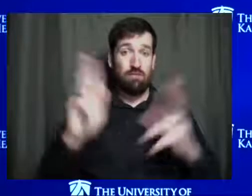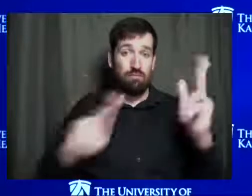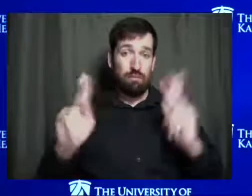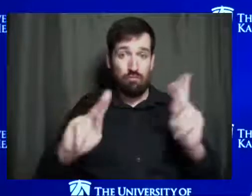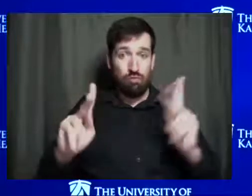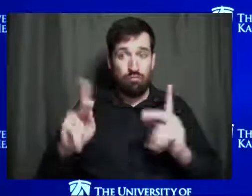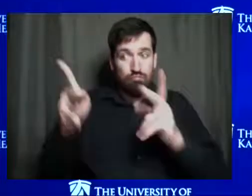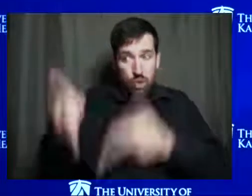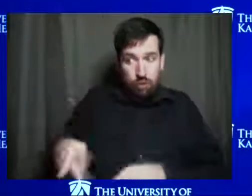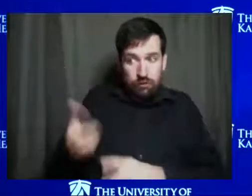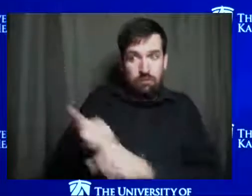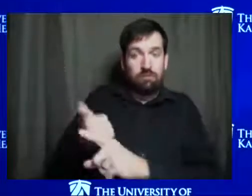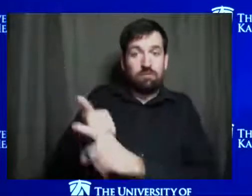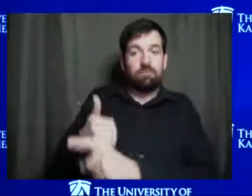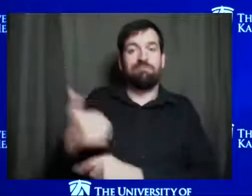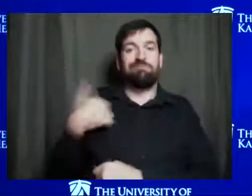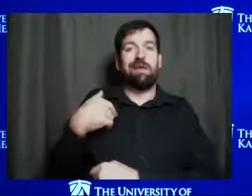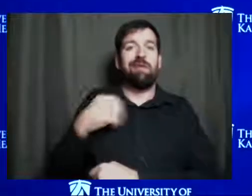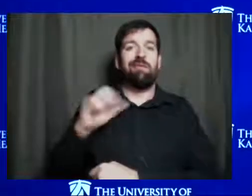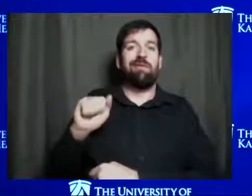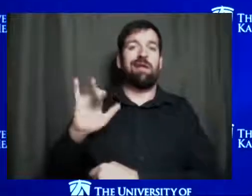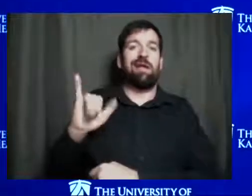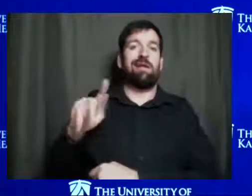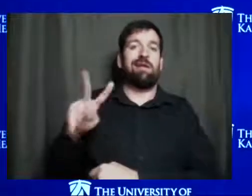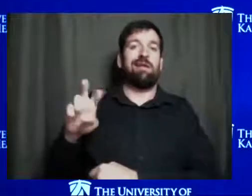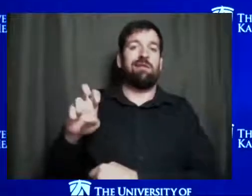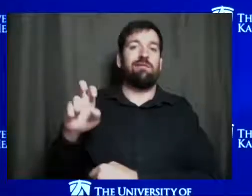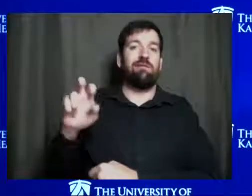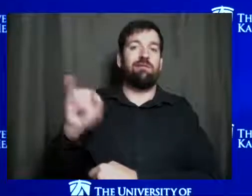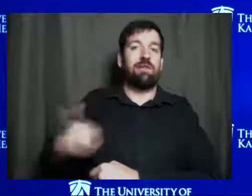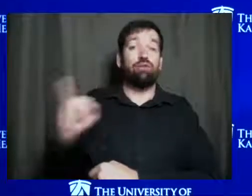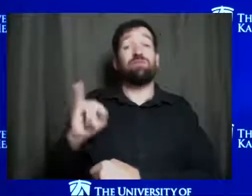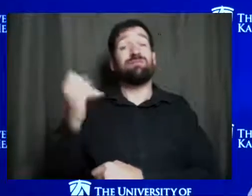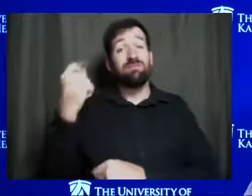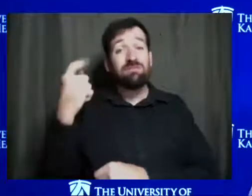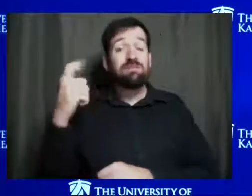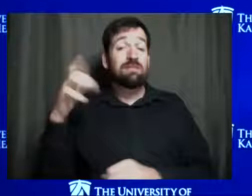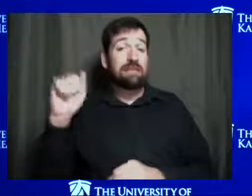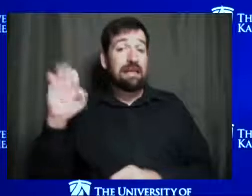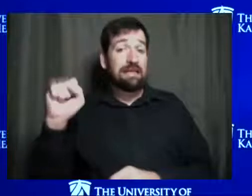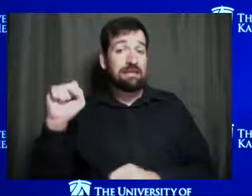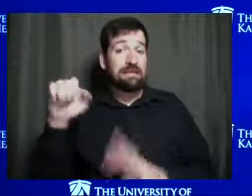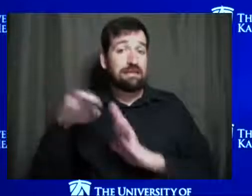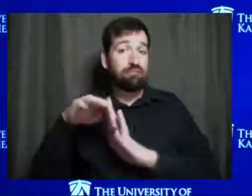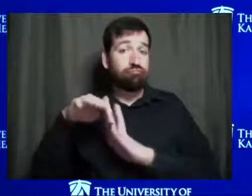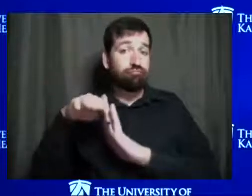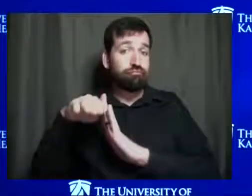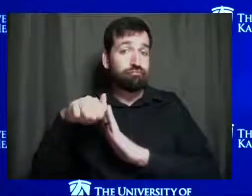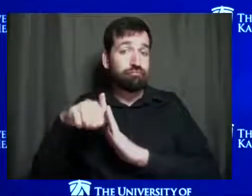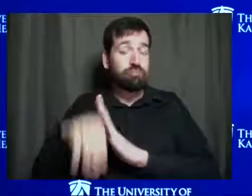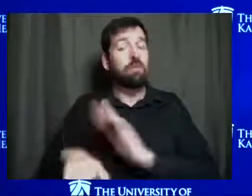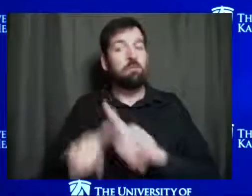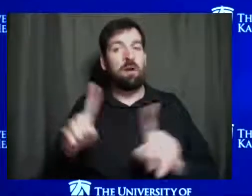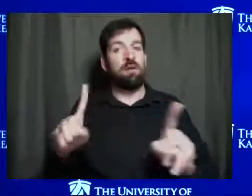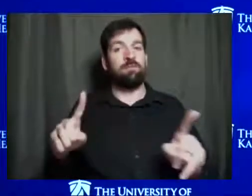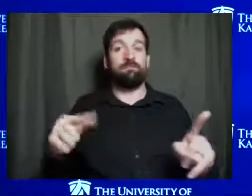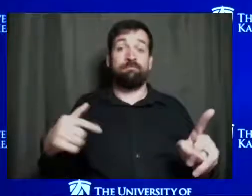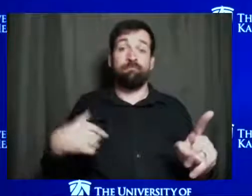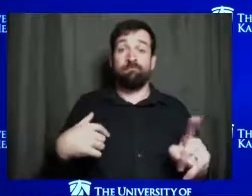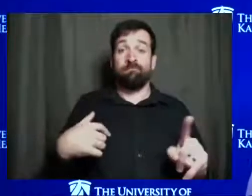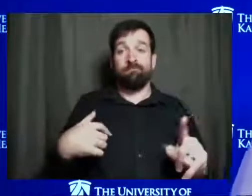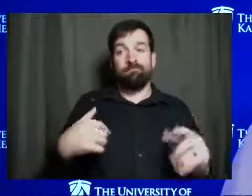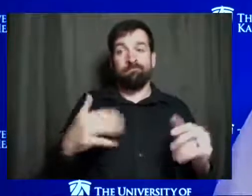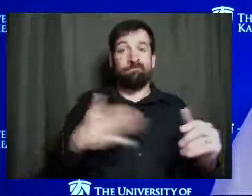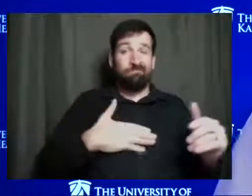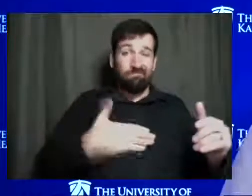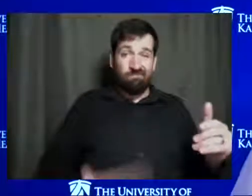that point. Although the numbers and the caseloads are going down, we do know that, but putting yourself in those high-risk situations can